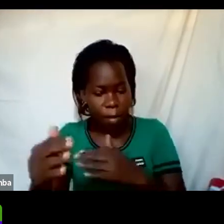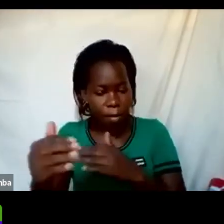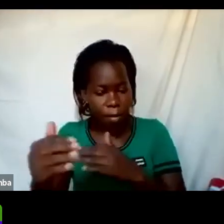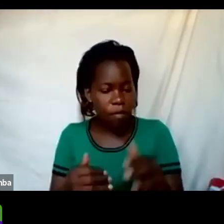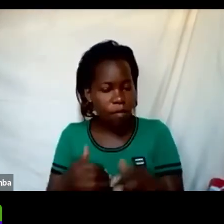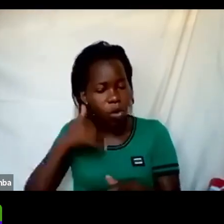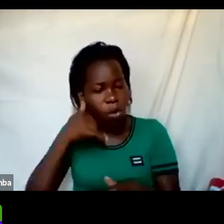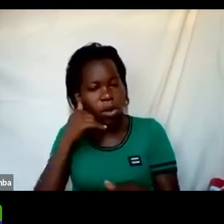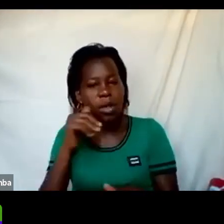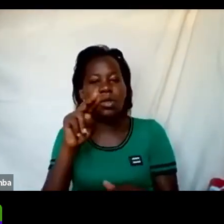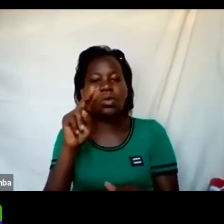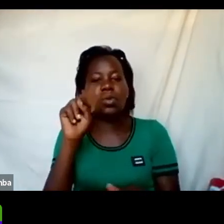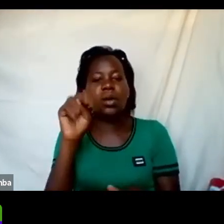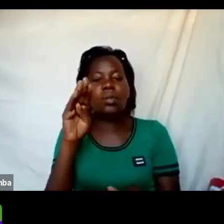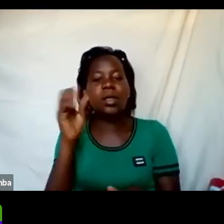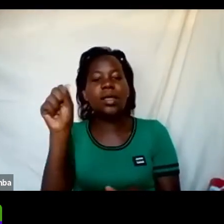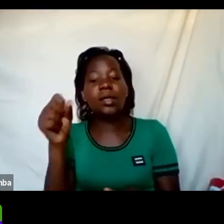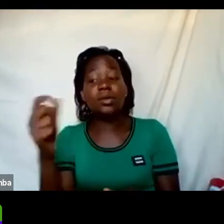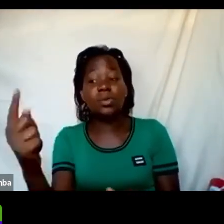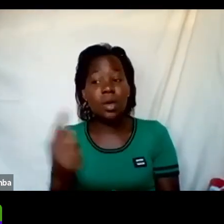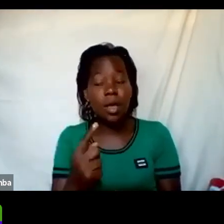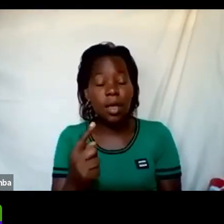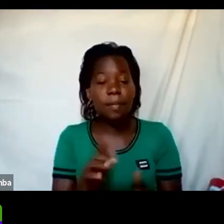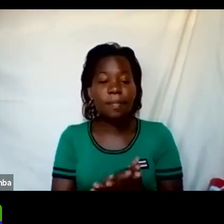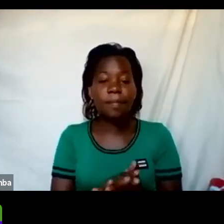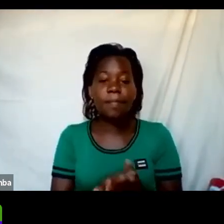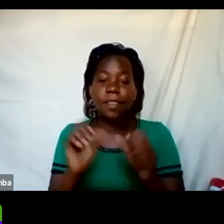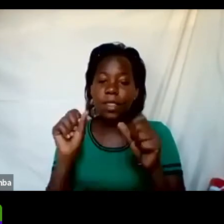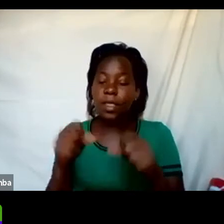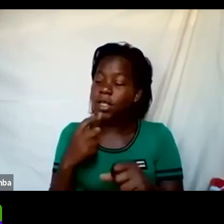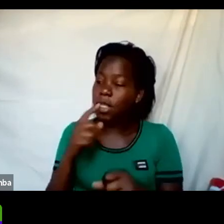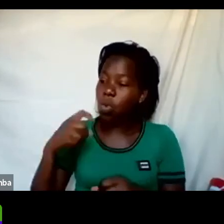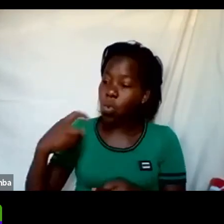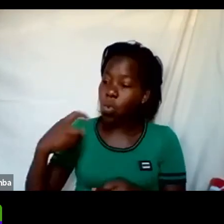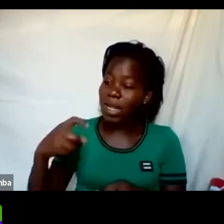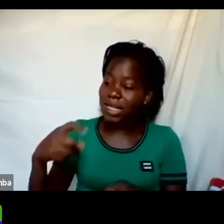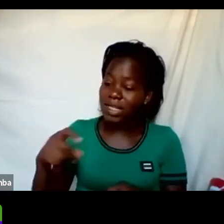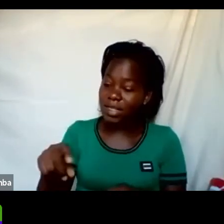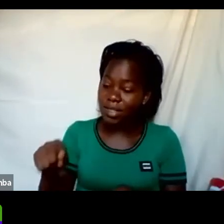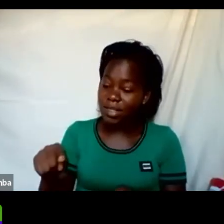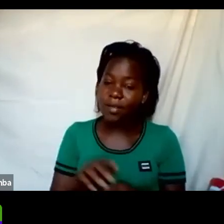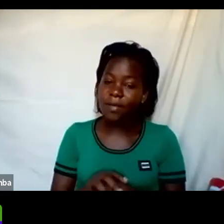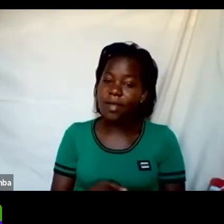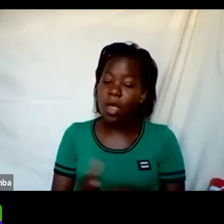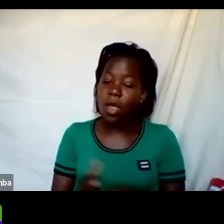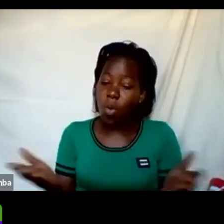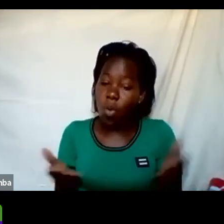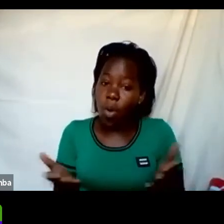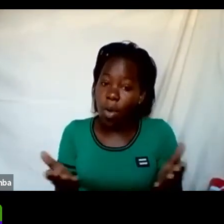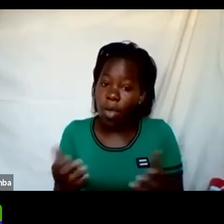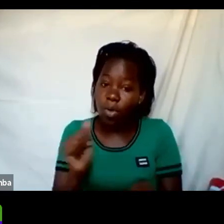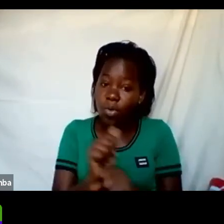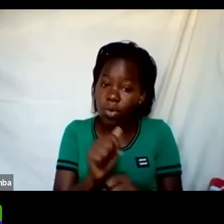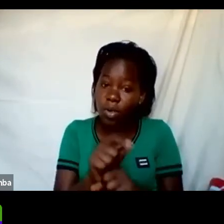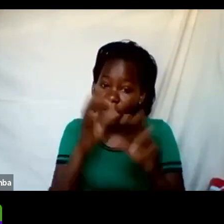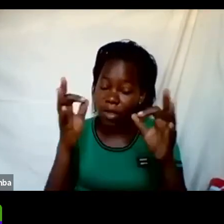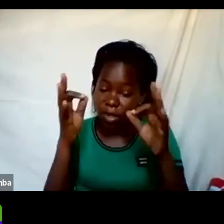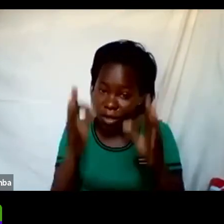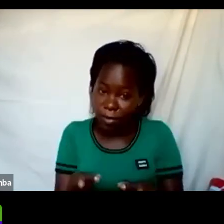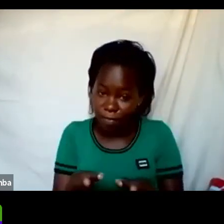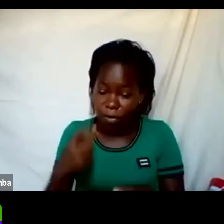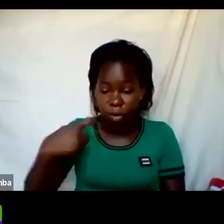UNBS, there is what we call quality at source. Where you're doing your product, quality is supposed to start at where